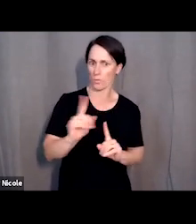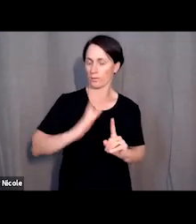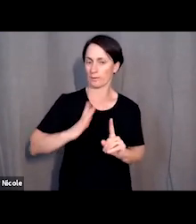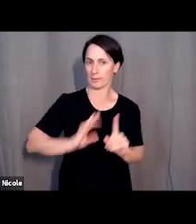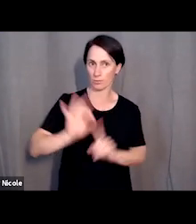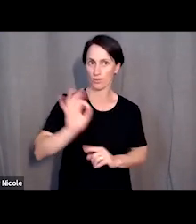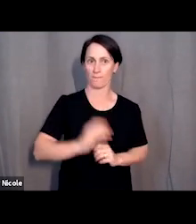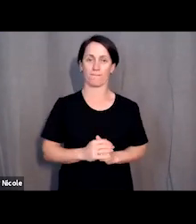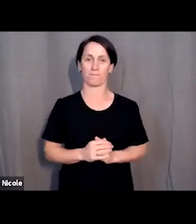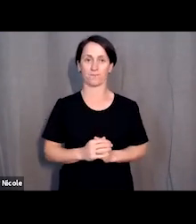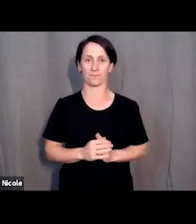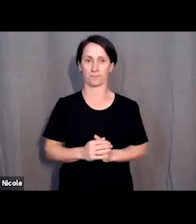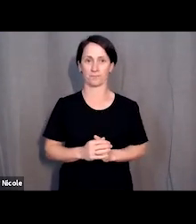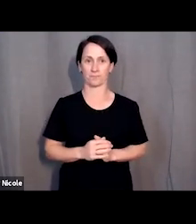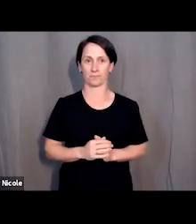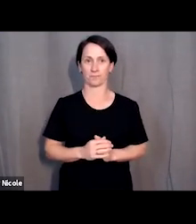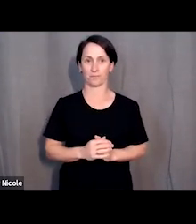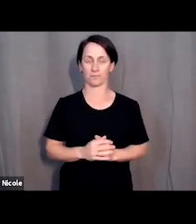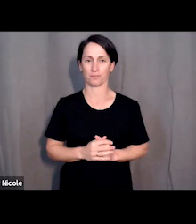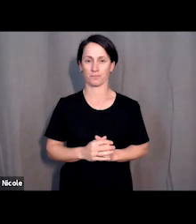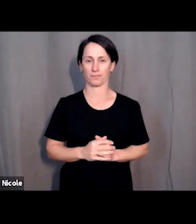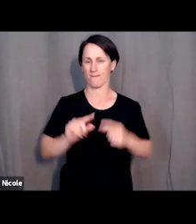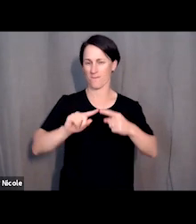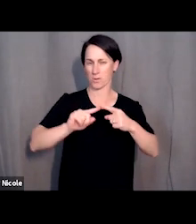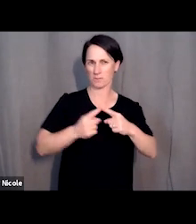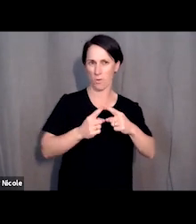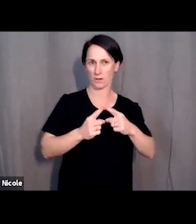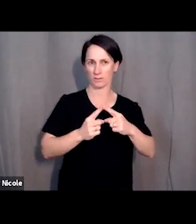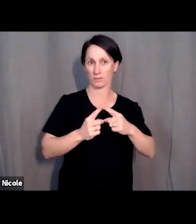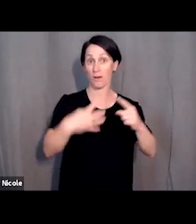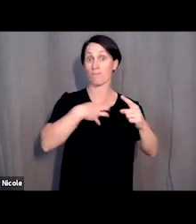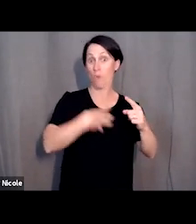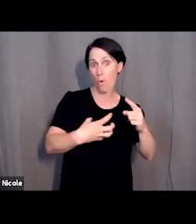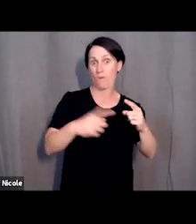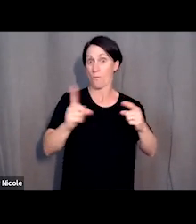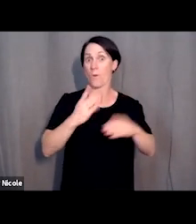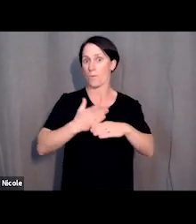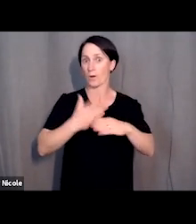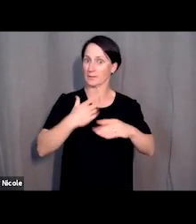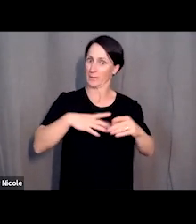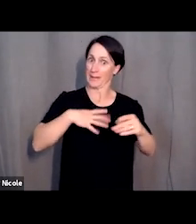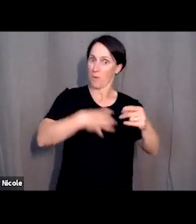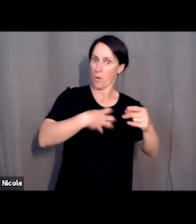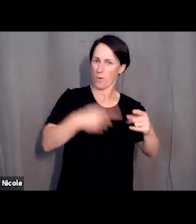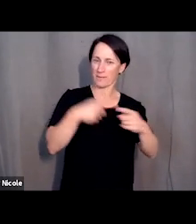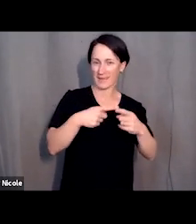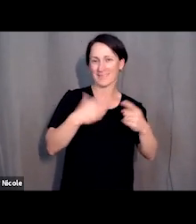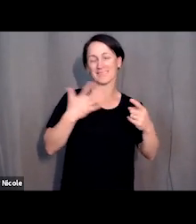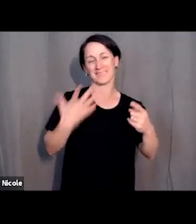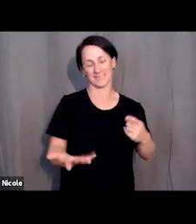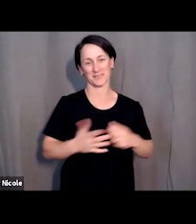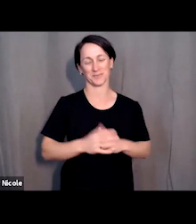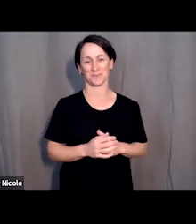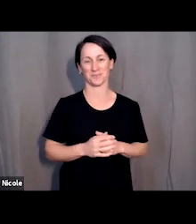of say this first one much more of what works in tongue-in-cheek, but not really, because as I've already said, and what we recognise even before we did the study,